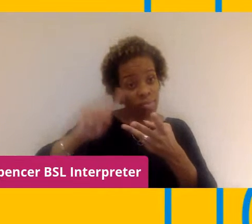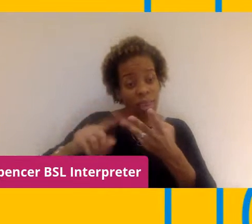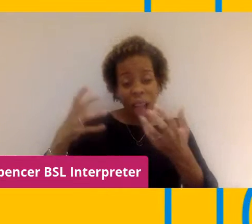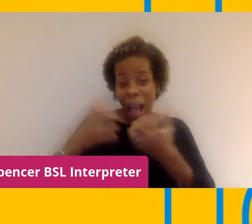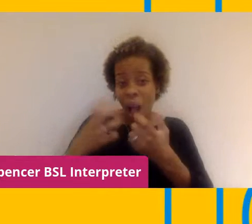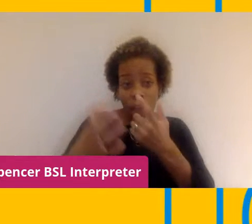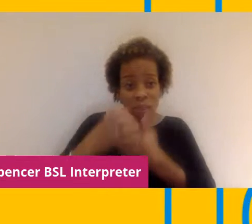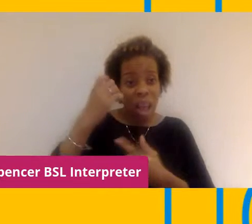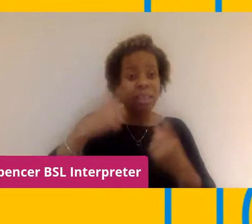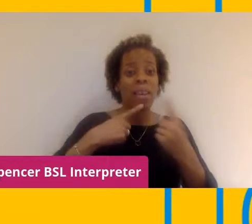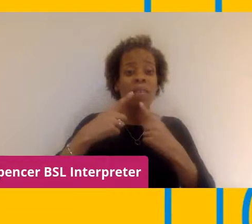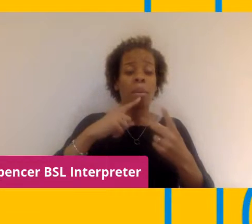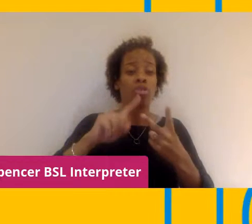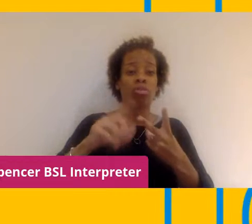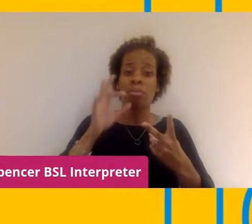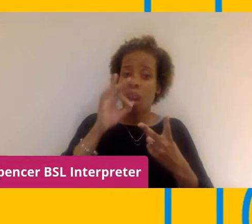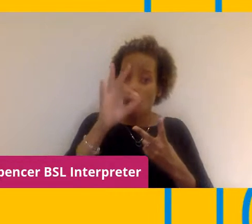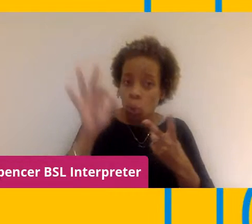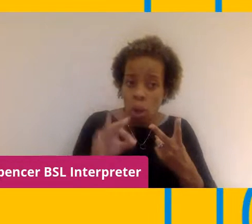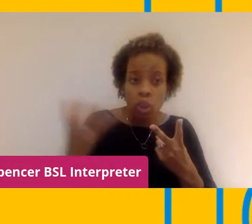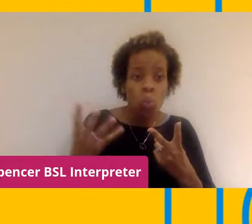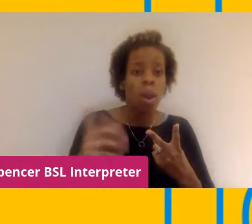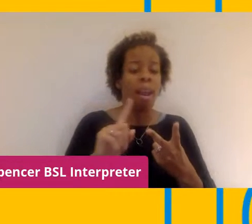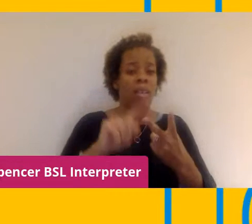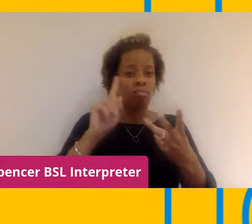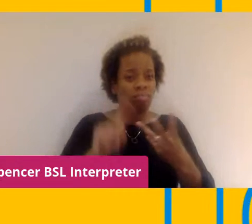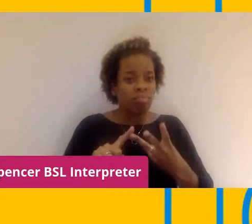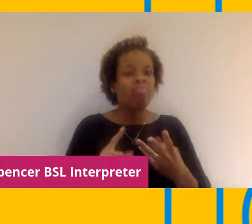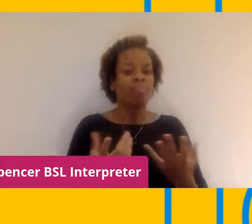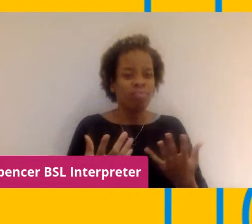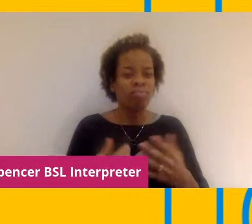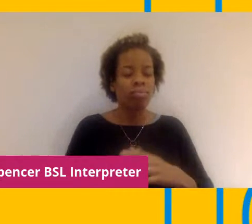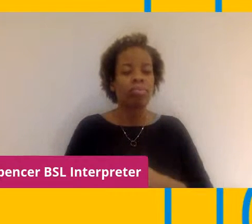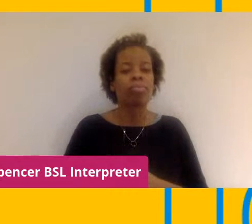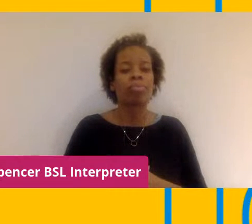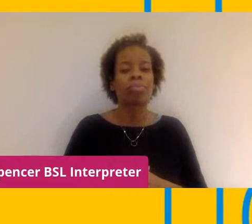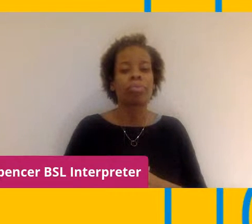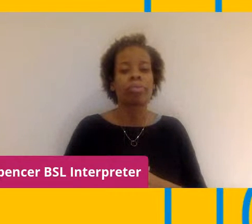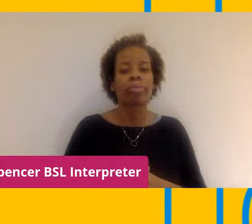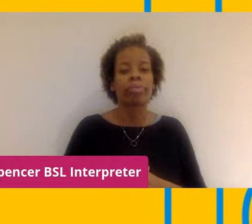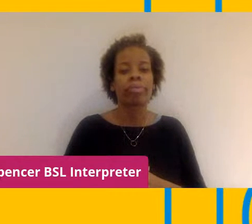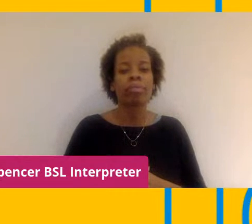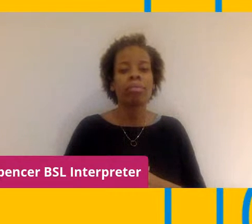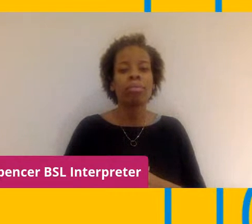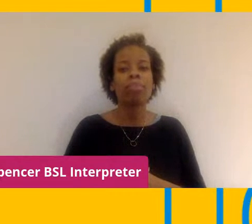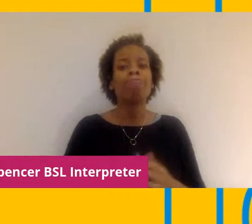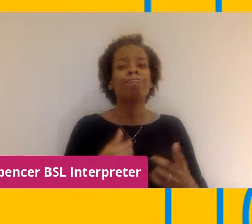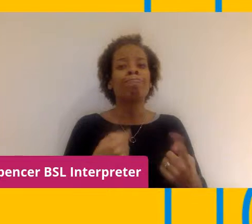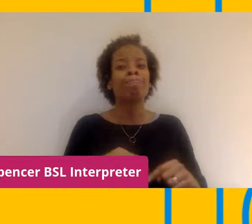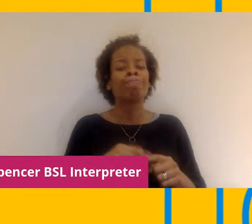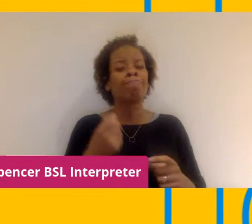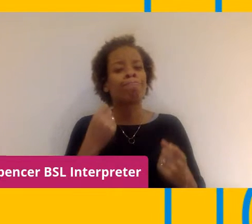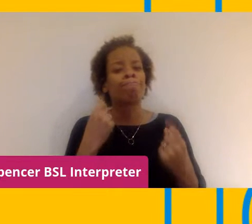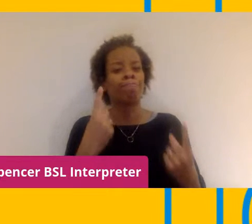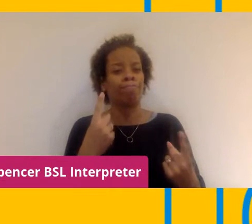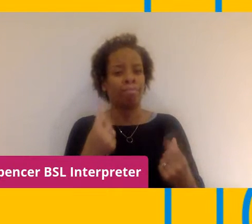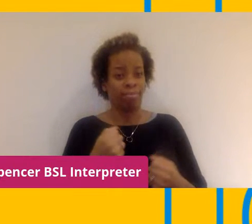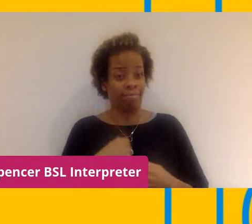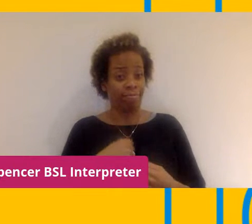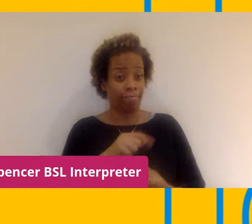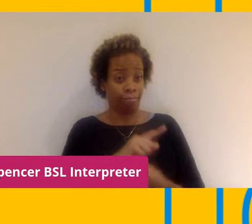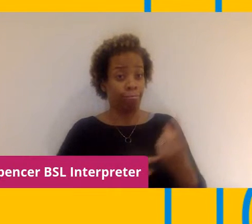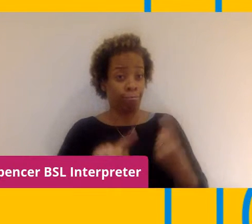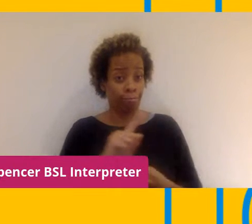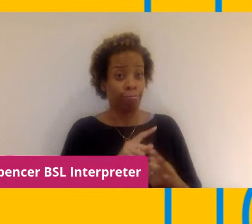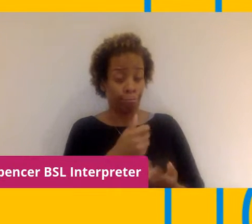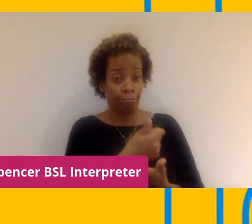more, where to ask questions. And one of the things that has come out quite a lot in our meetings certainly